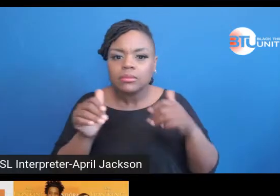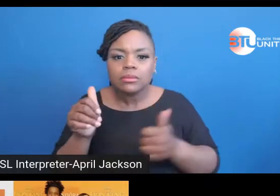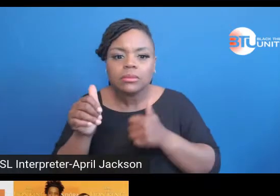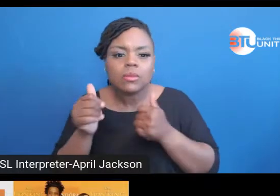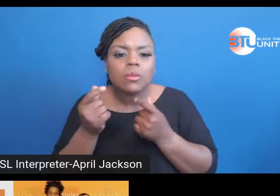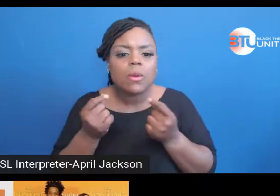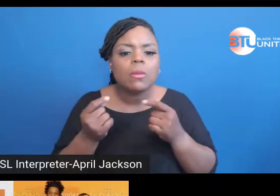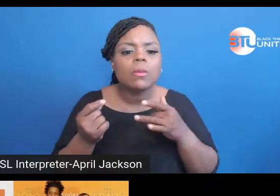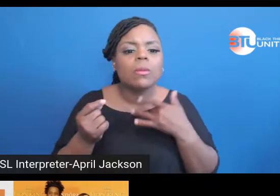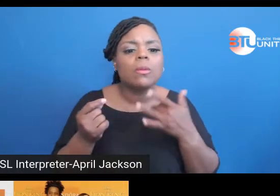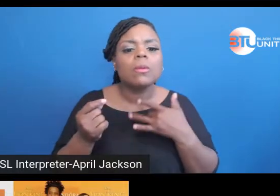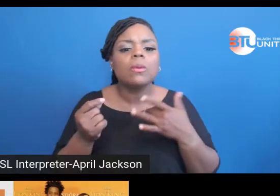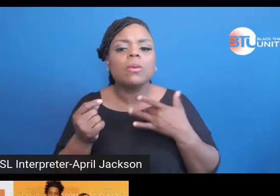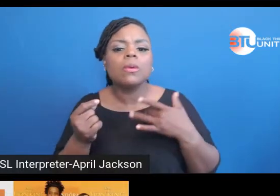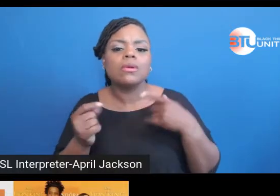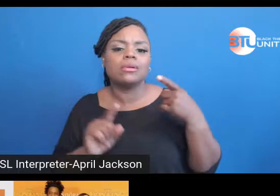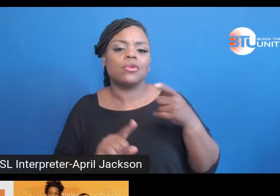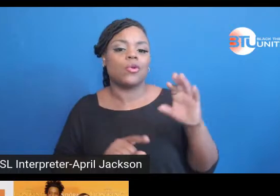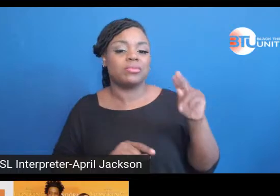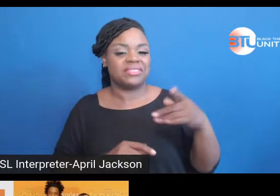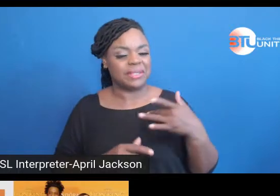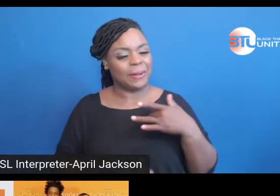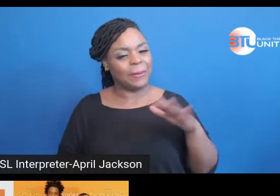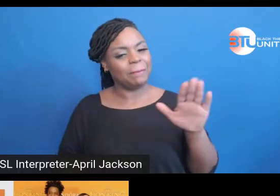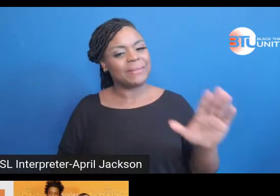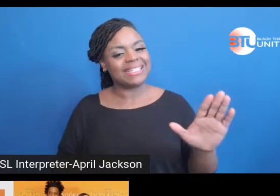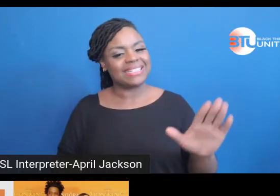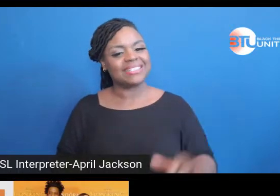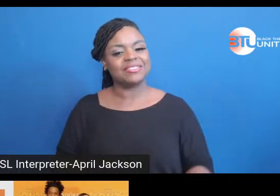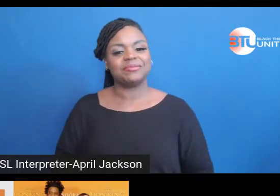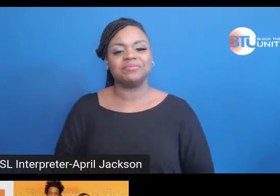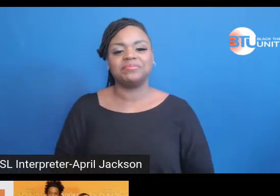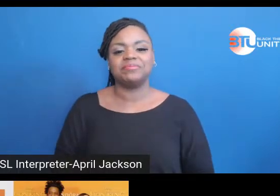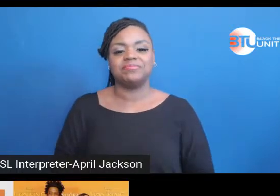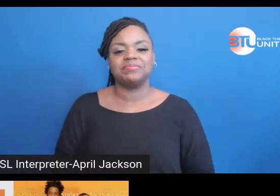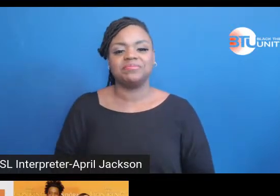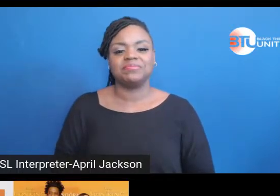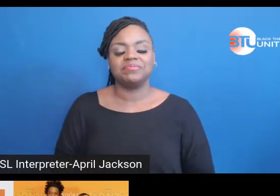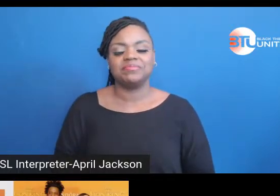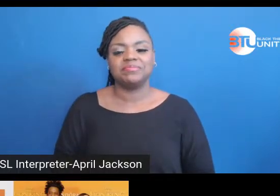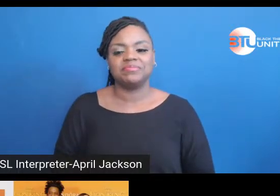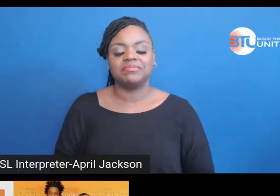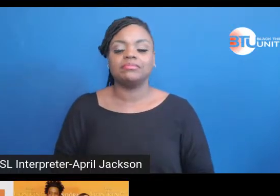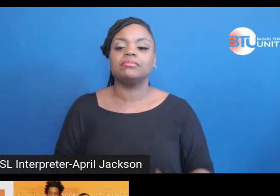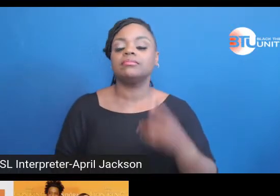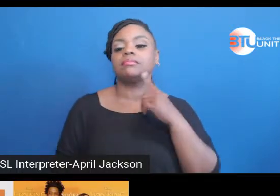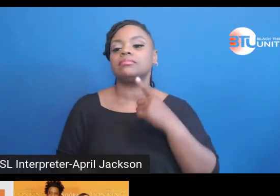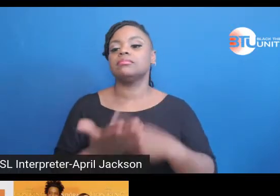And that happened. That does happen. But just this, we're talking about the theory of it. So,